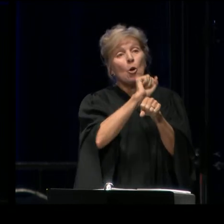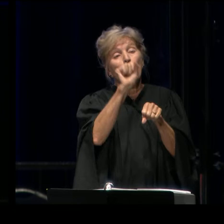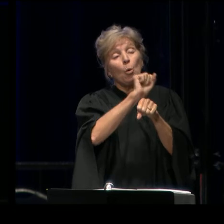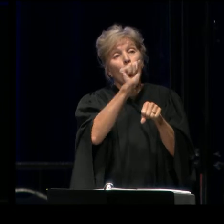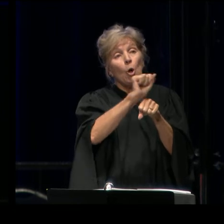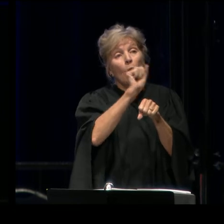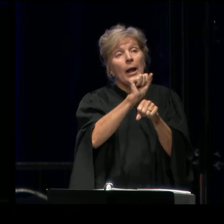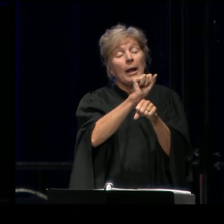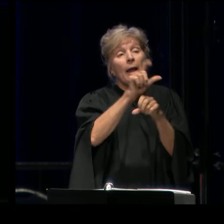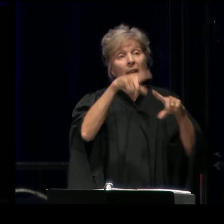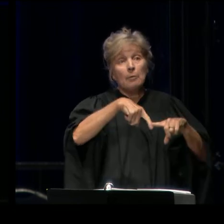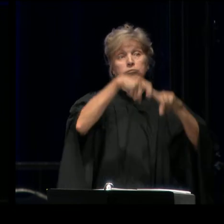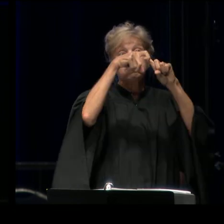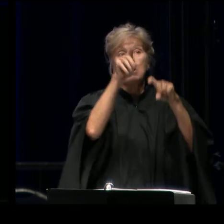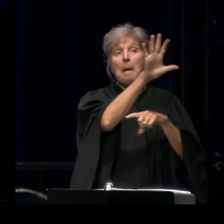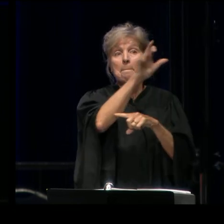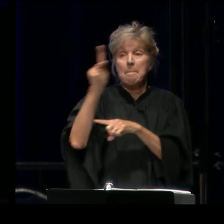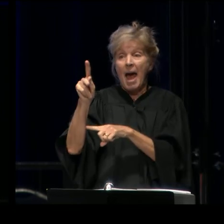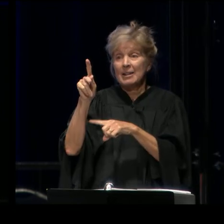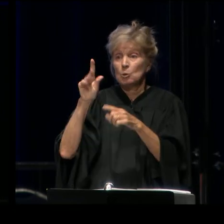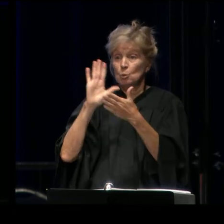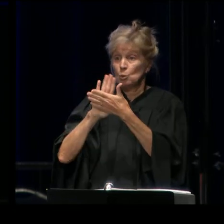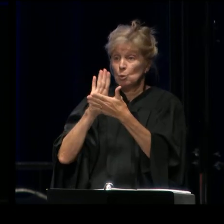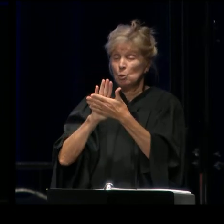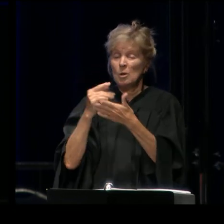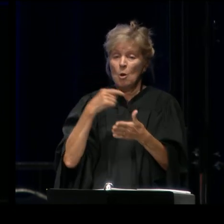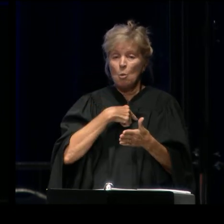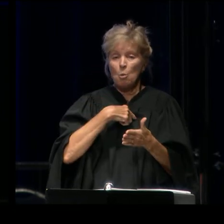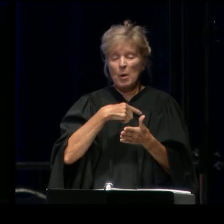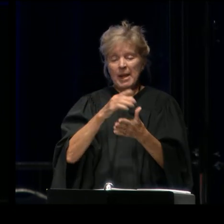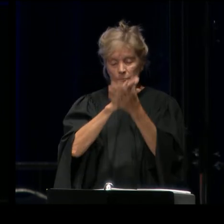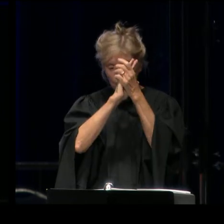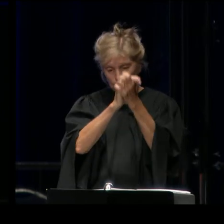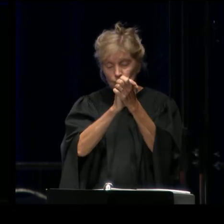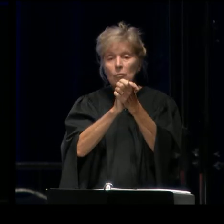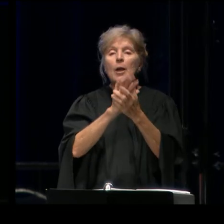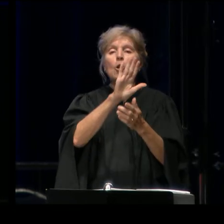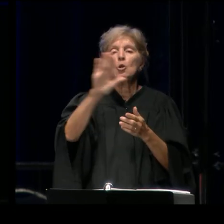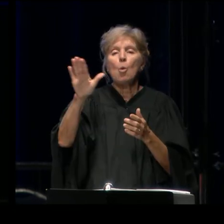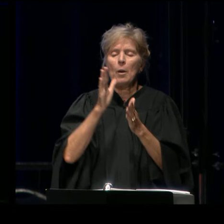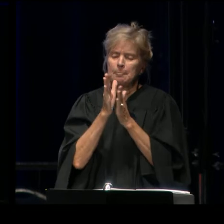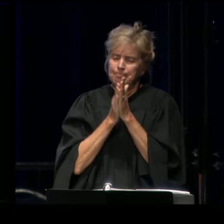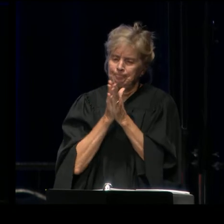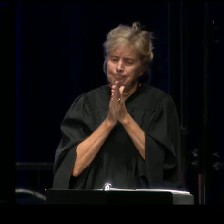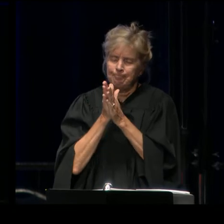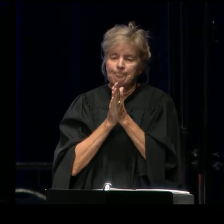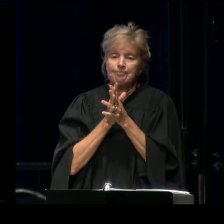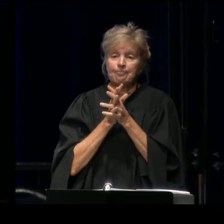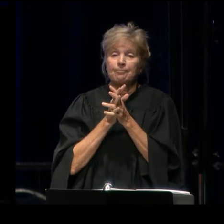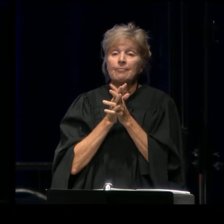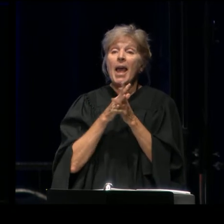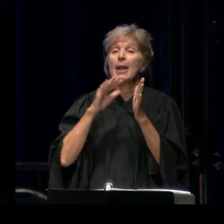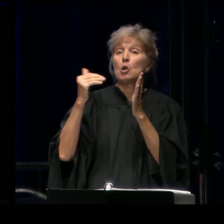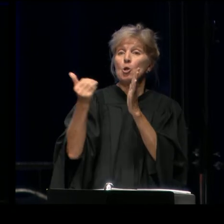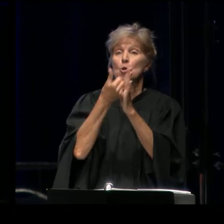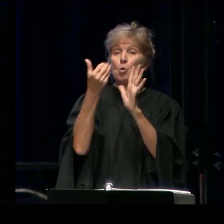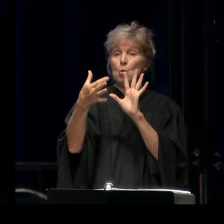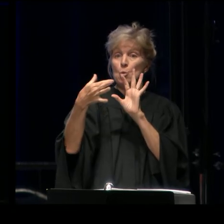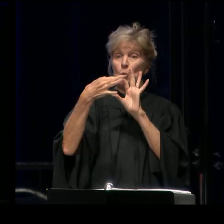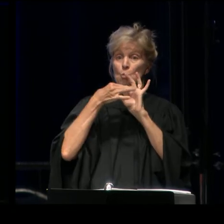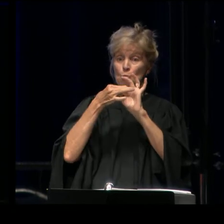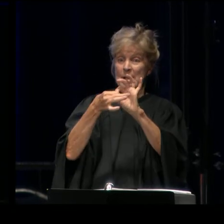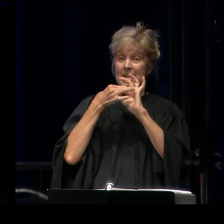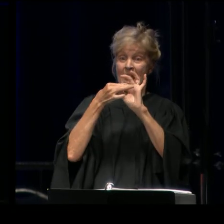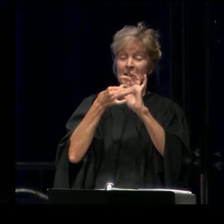endeavors. We salute your spirit and determination, and we celebrate the new connections and